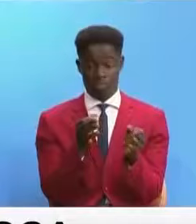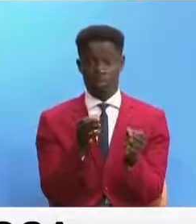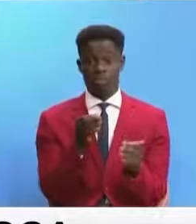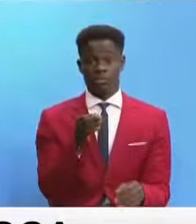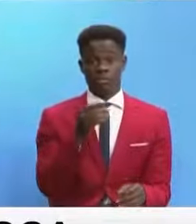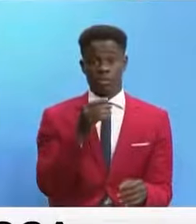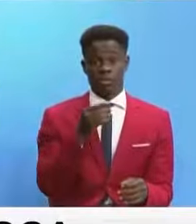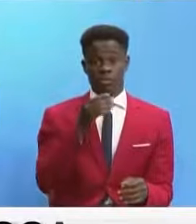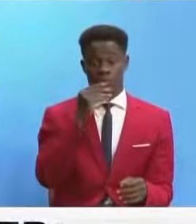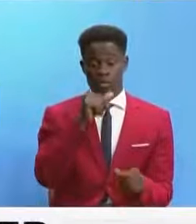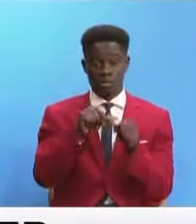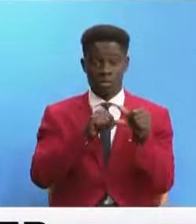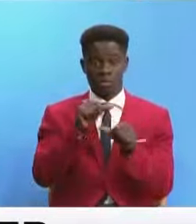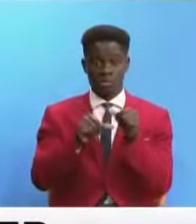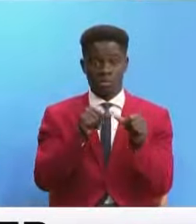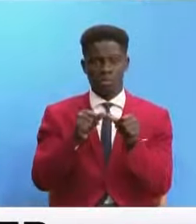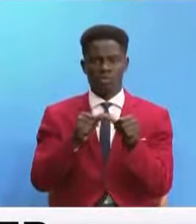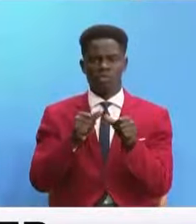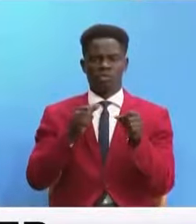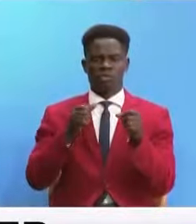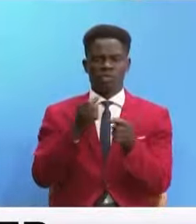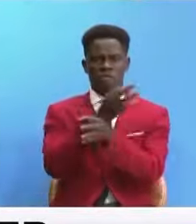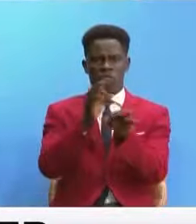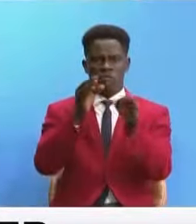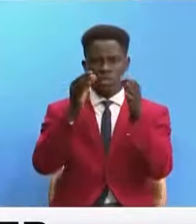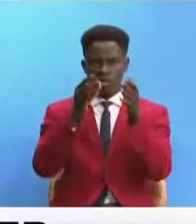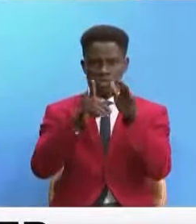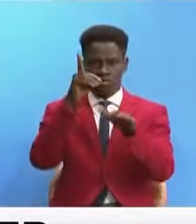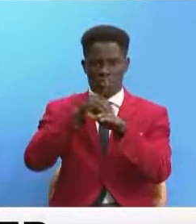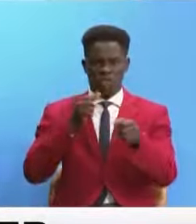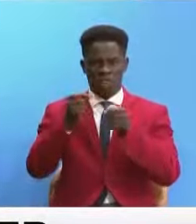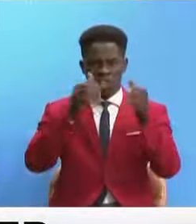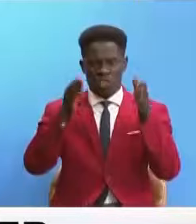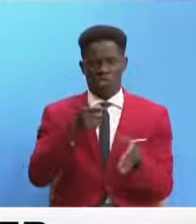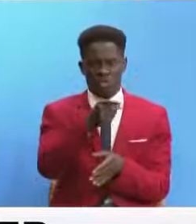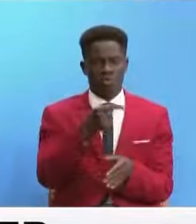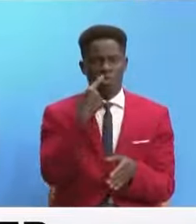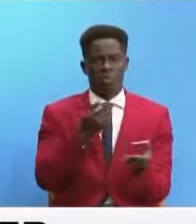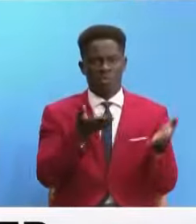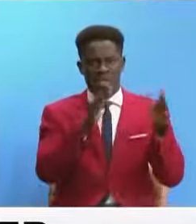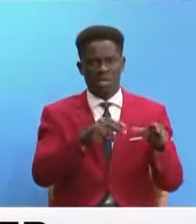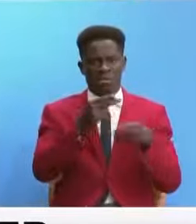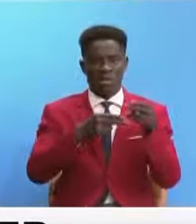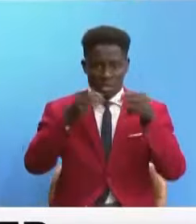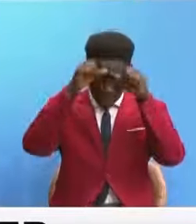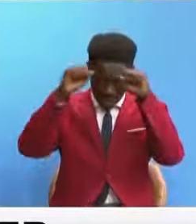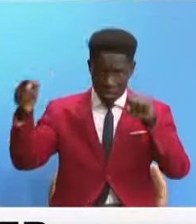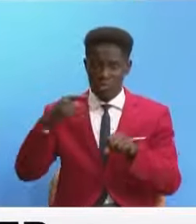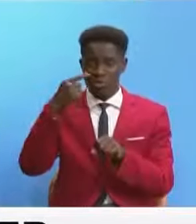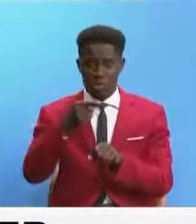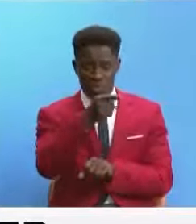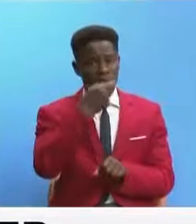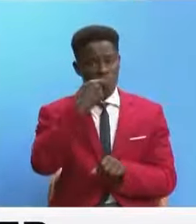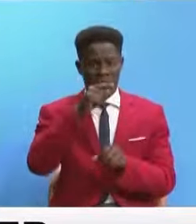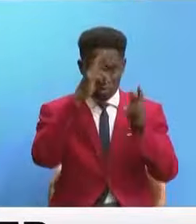Edward Chipilipili, who died in Serenge, as a torchbearer who needs to be emulated by all. President Hichilema said